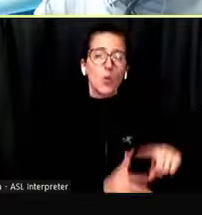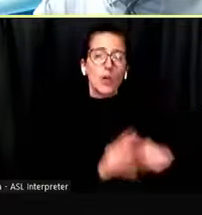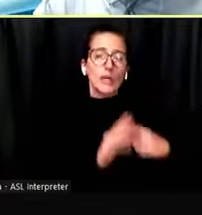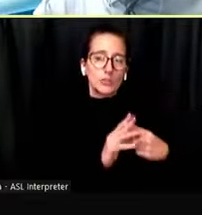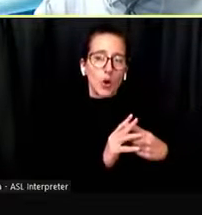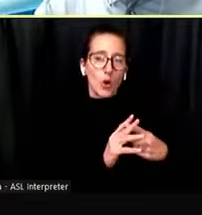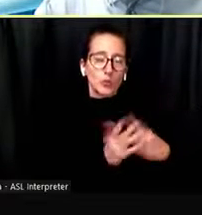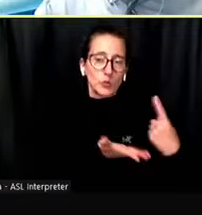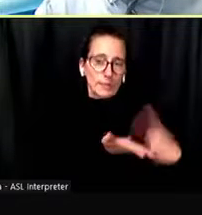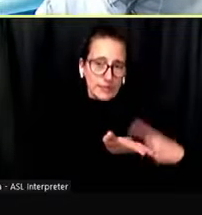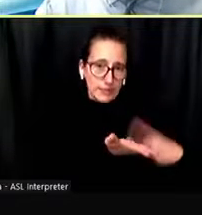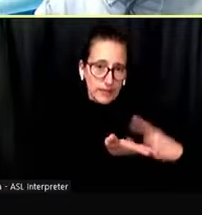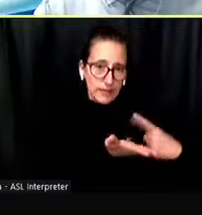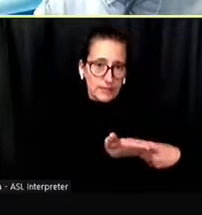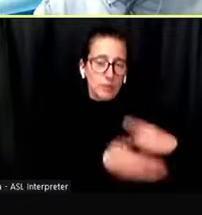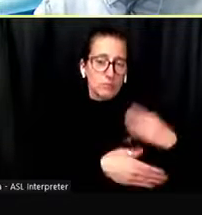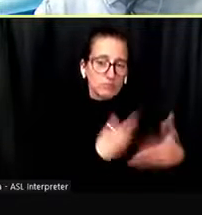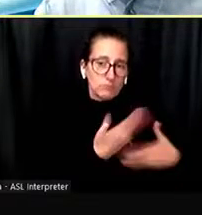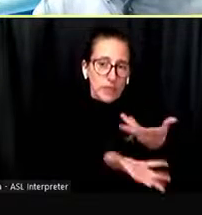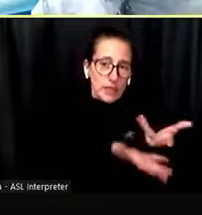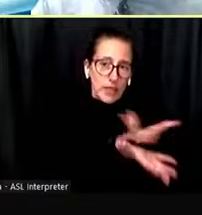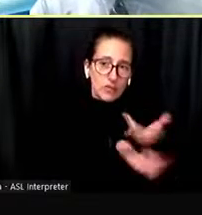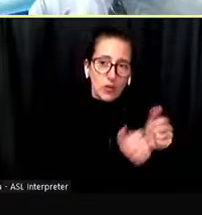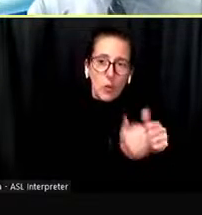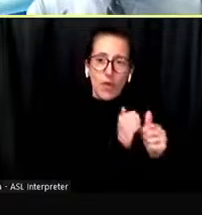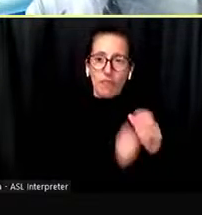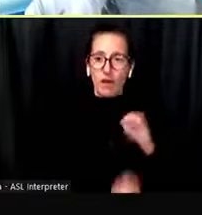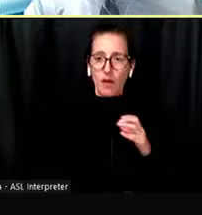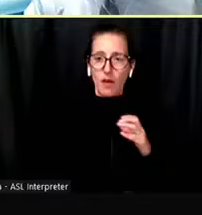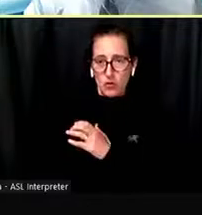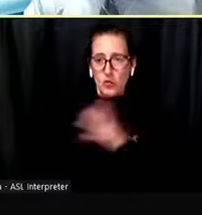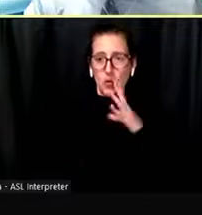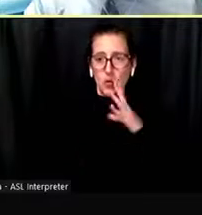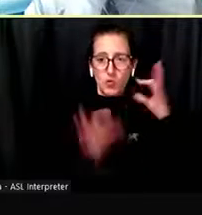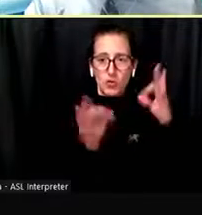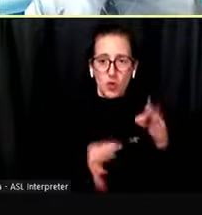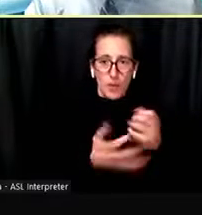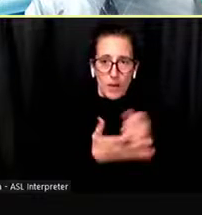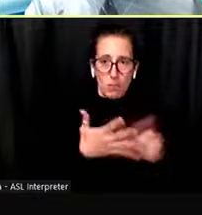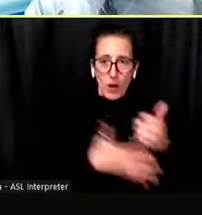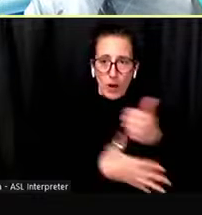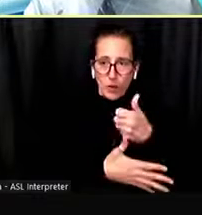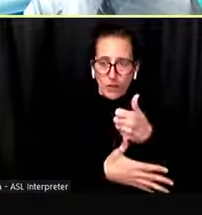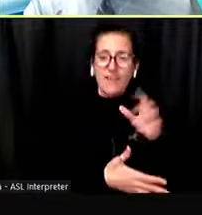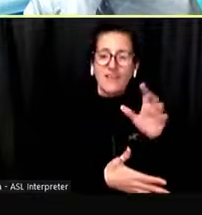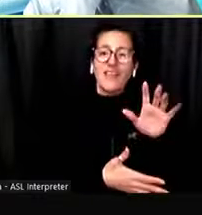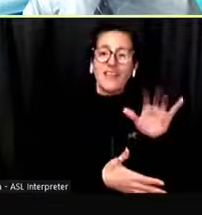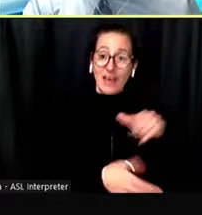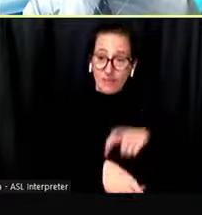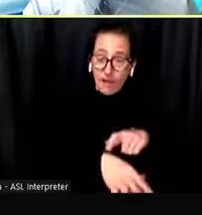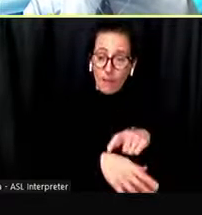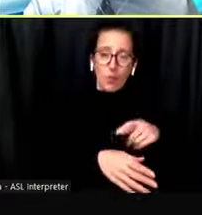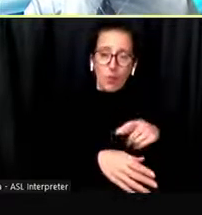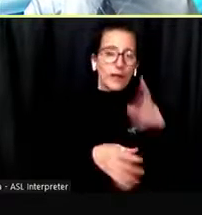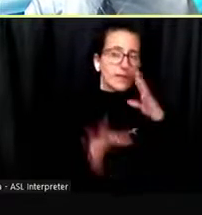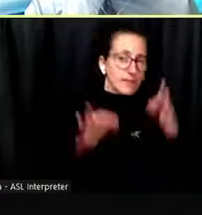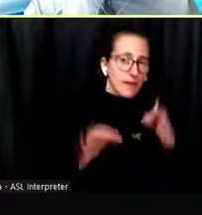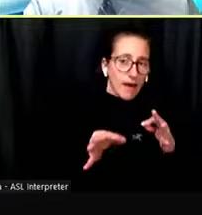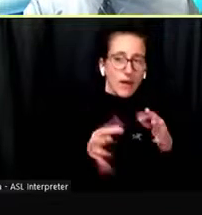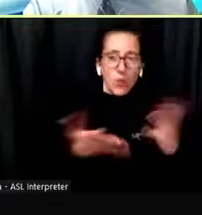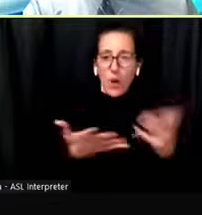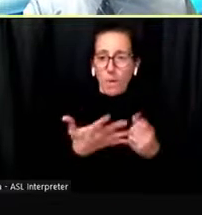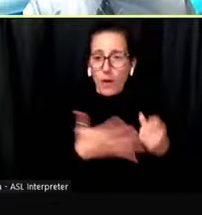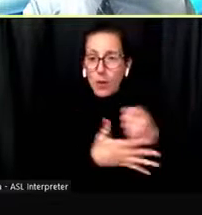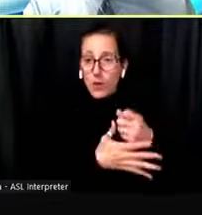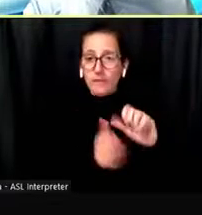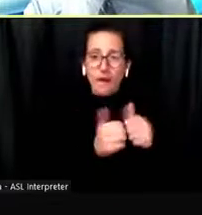county administrative office to set priorities. So that's the time of priority setting, the time for the budget development starting